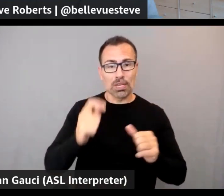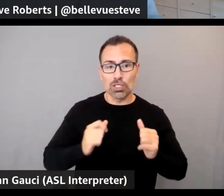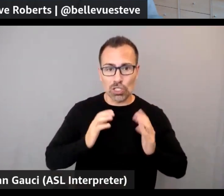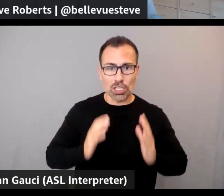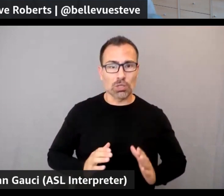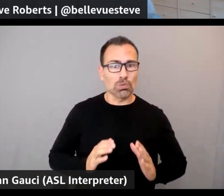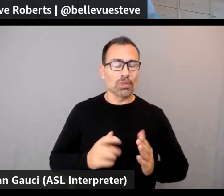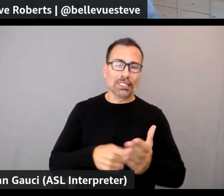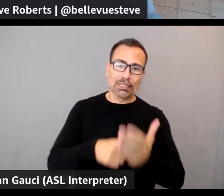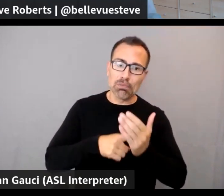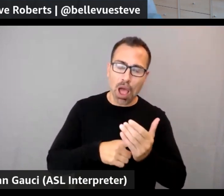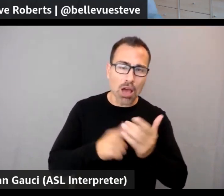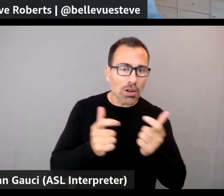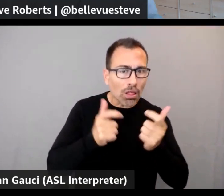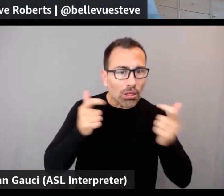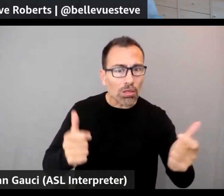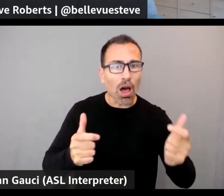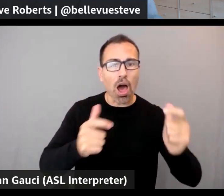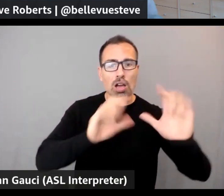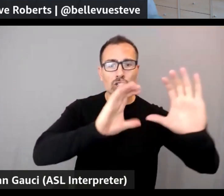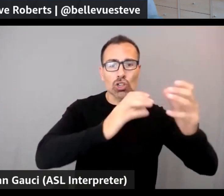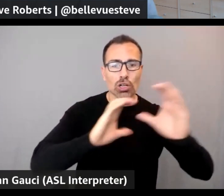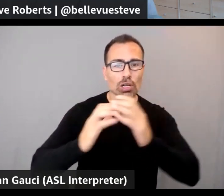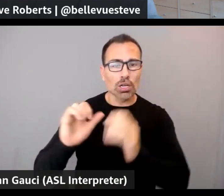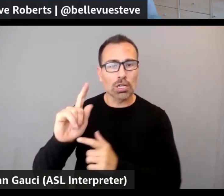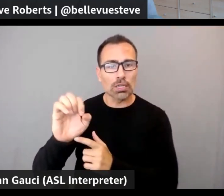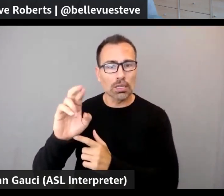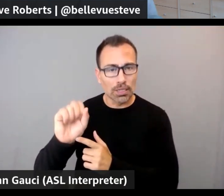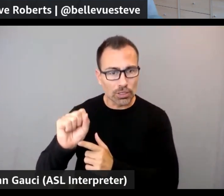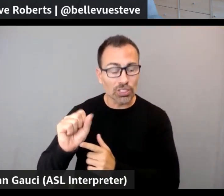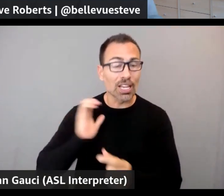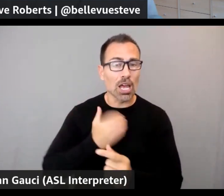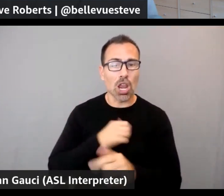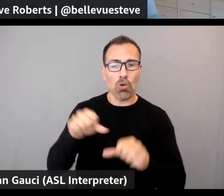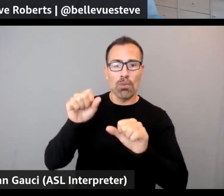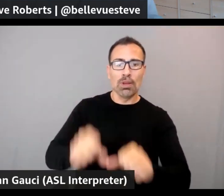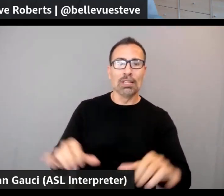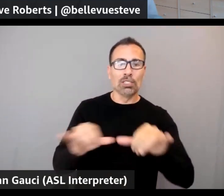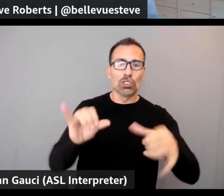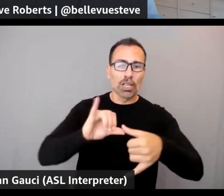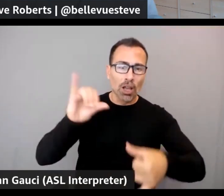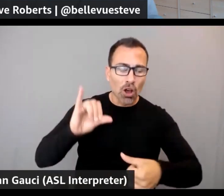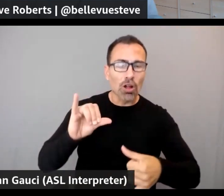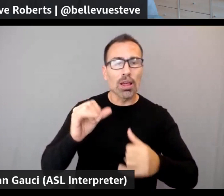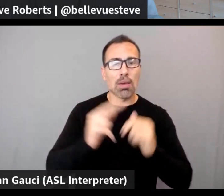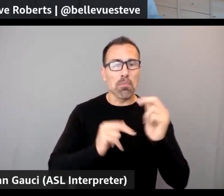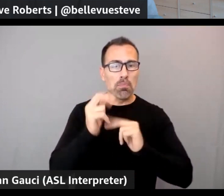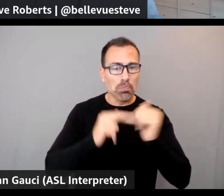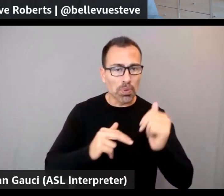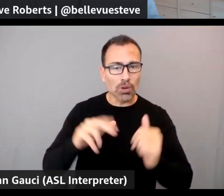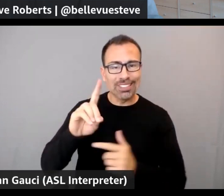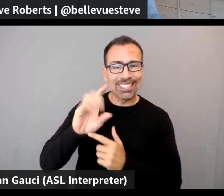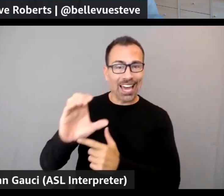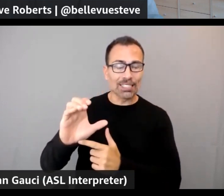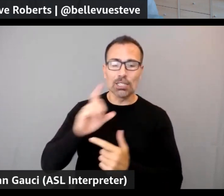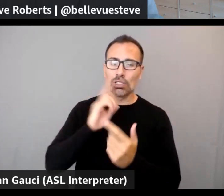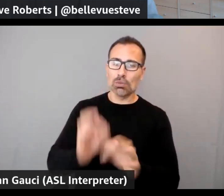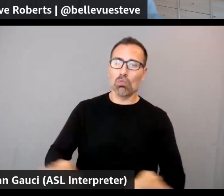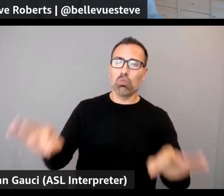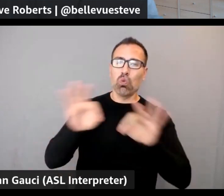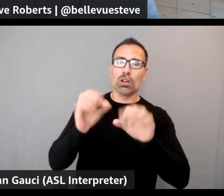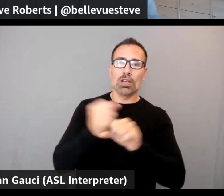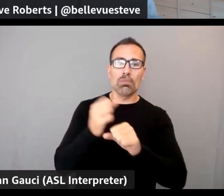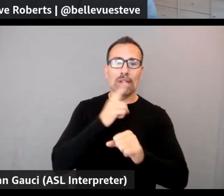clusters, and our ability to scale and build those data centers fast enough is really critical to make sure that they can continue